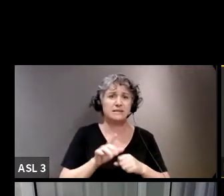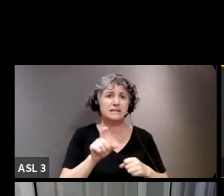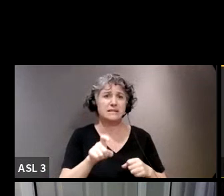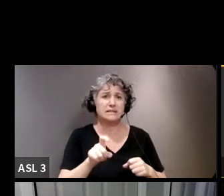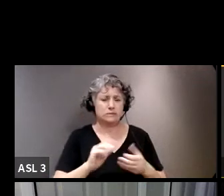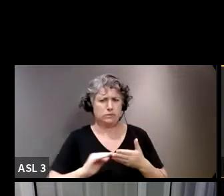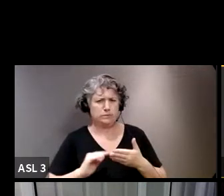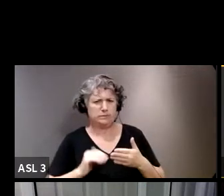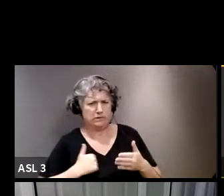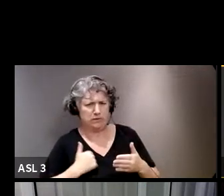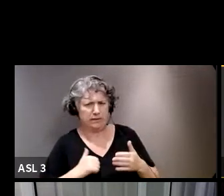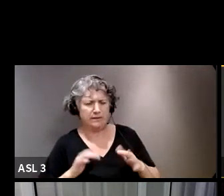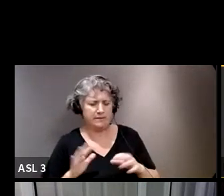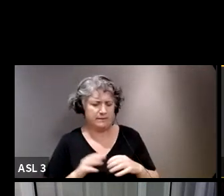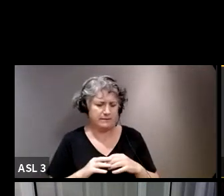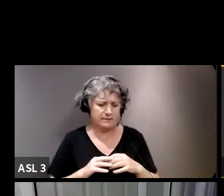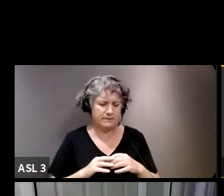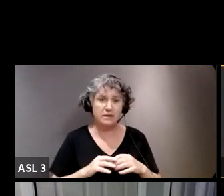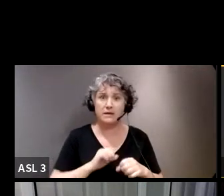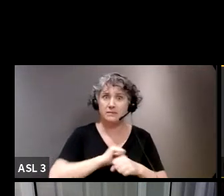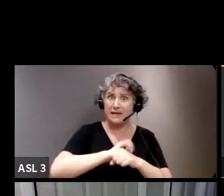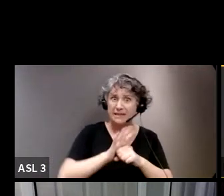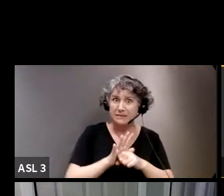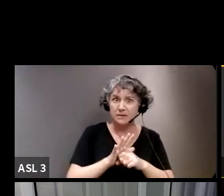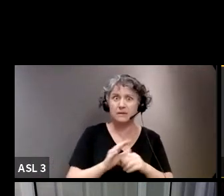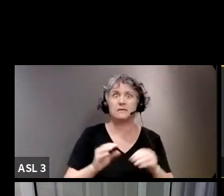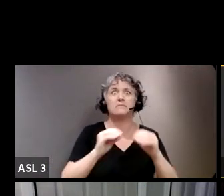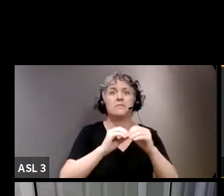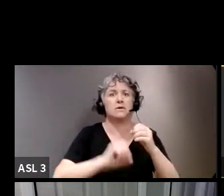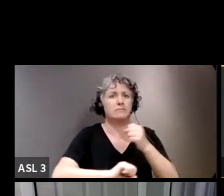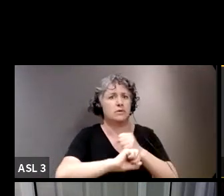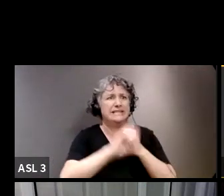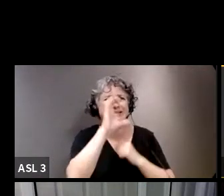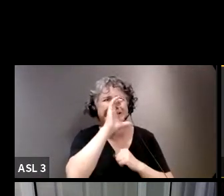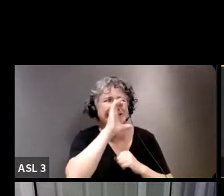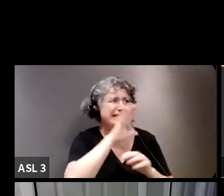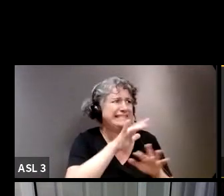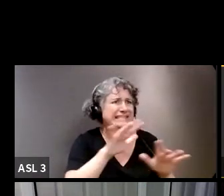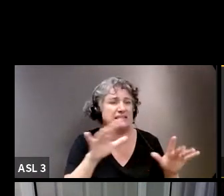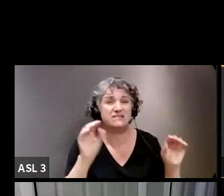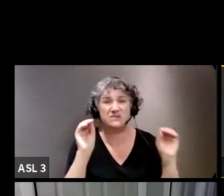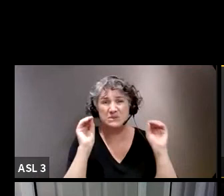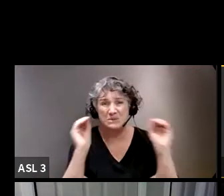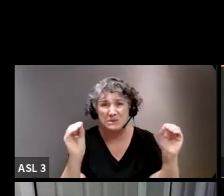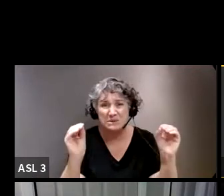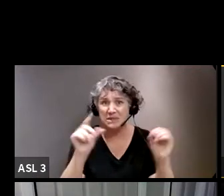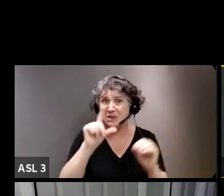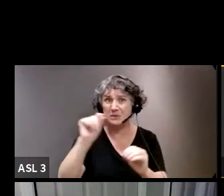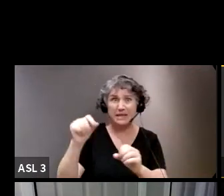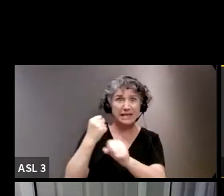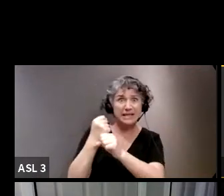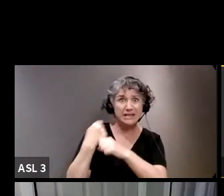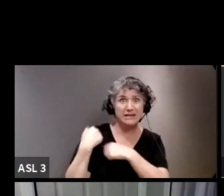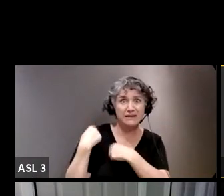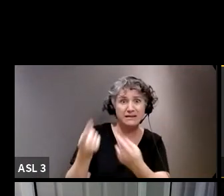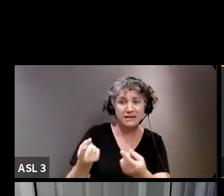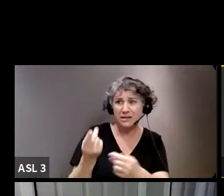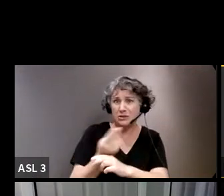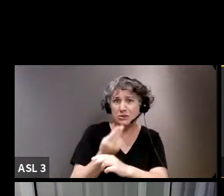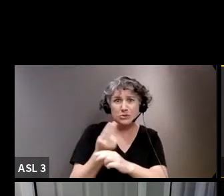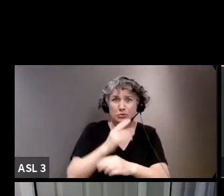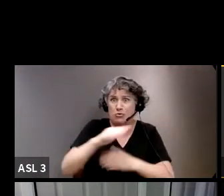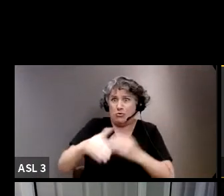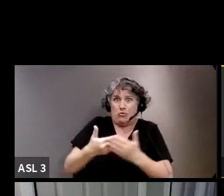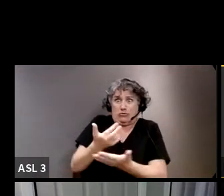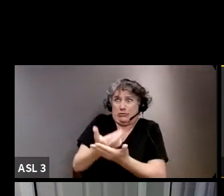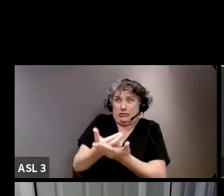support um and there really isn't any because over the last two decades i have used every available